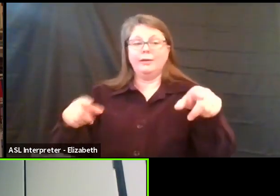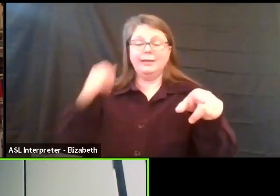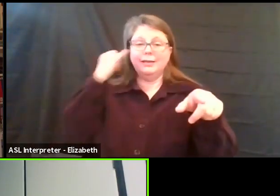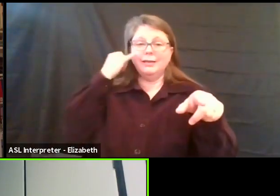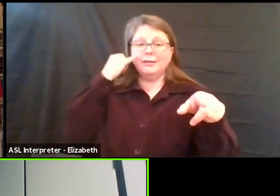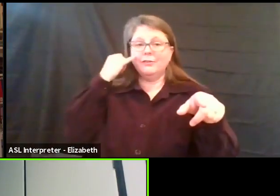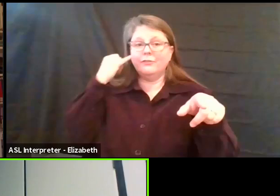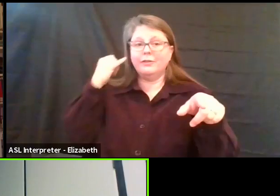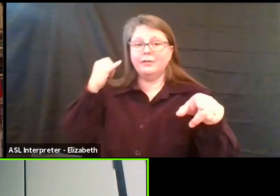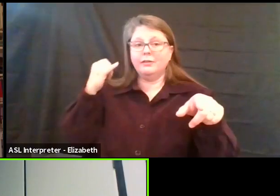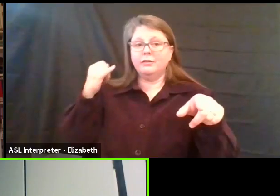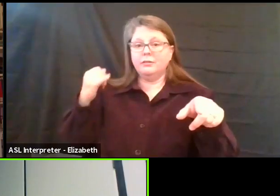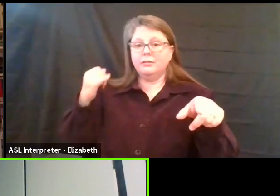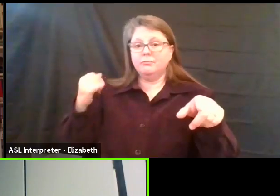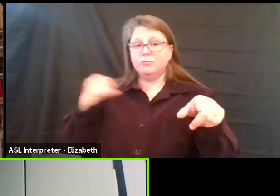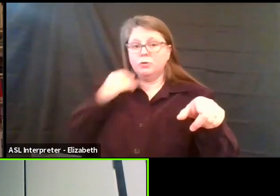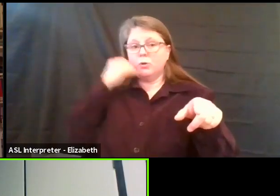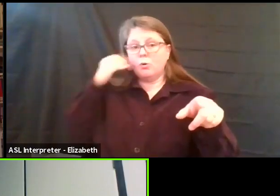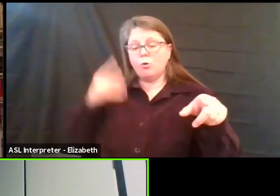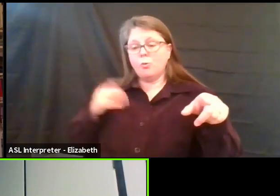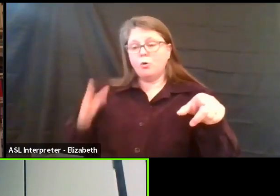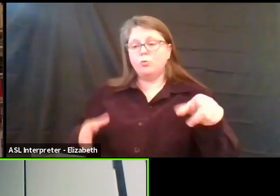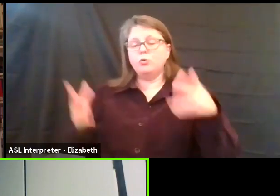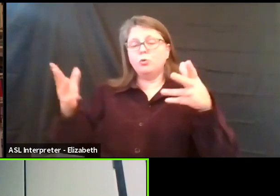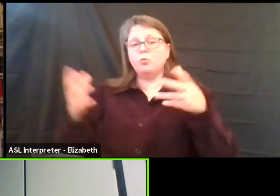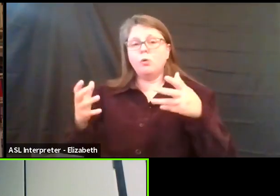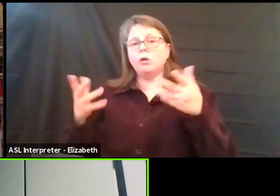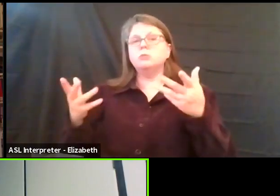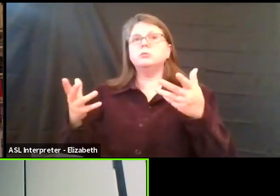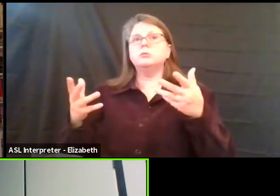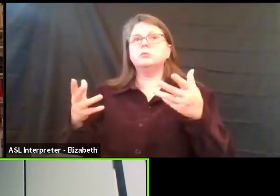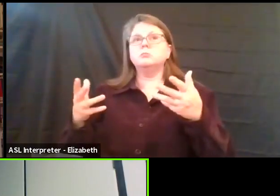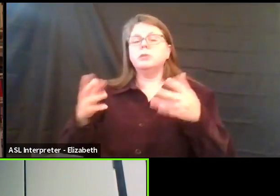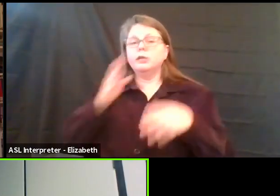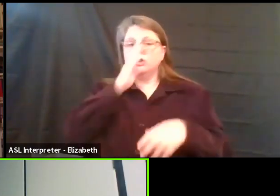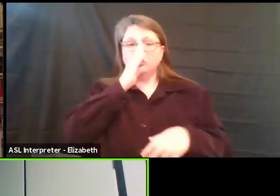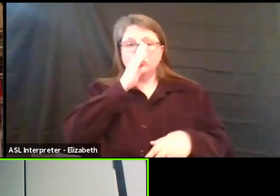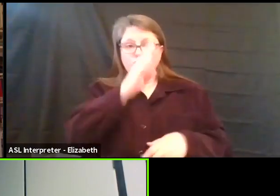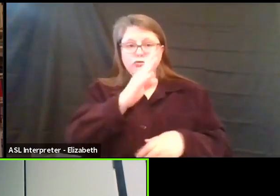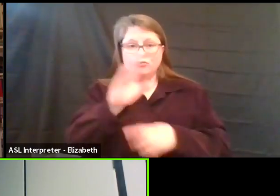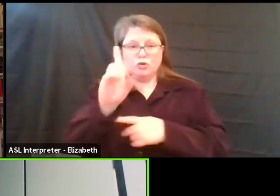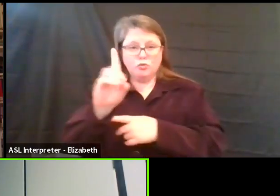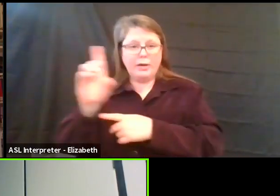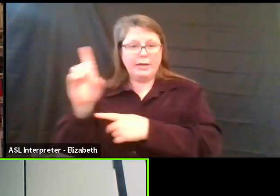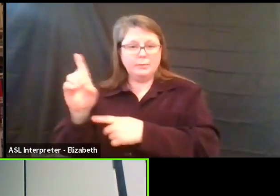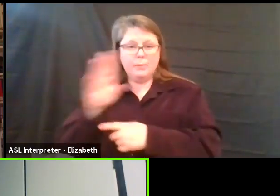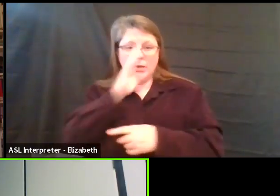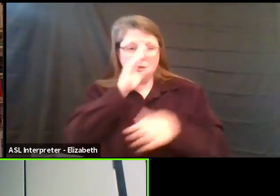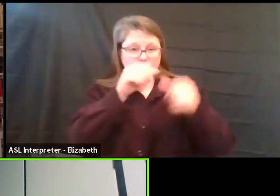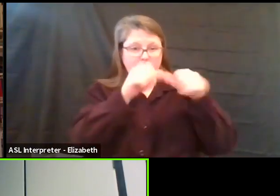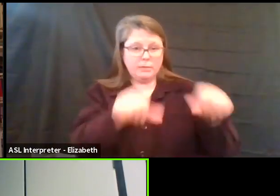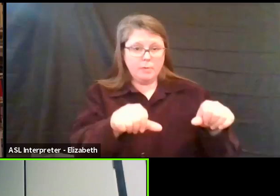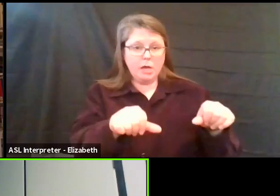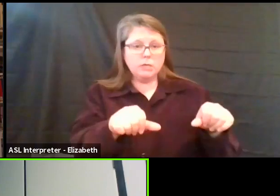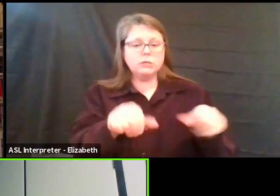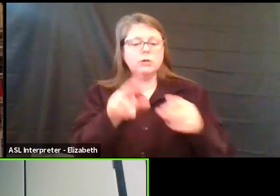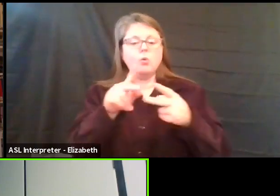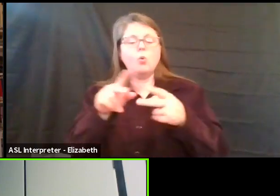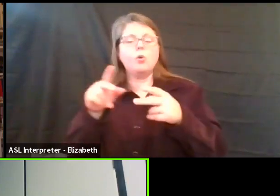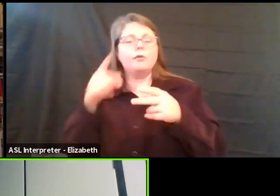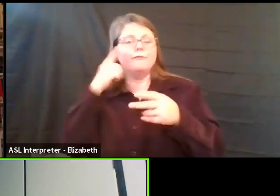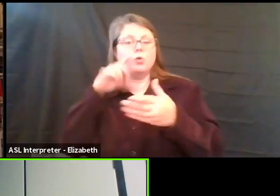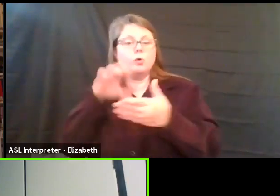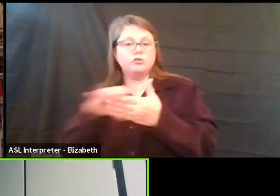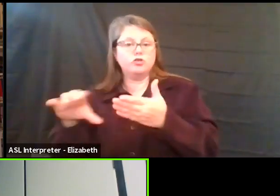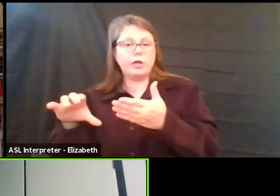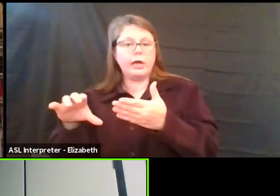deposit, or if they chose to get a paper check, the timeline for getting the assistance with